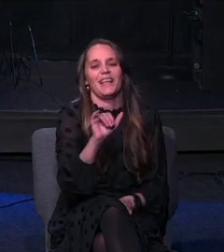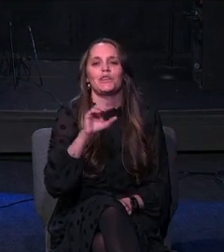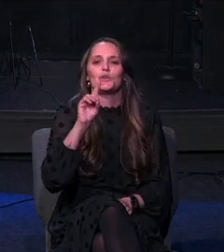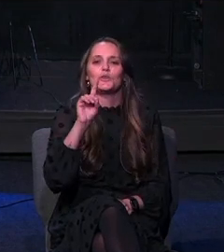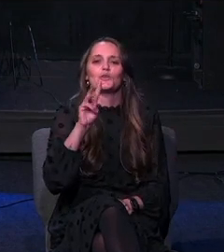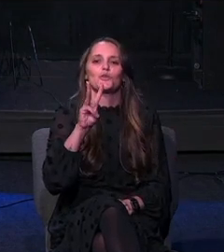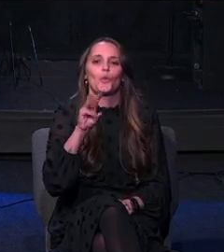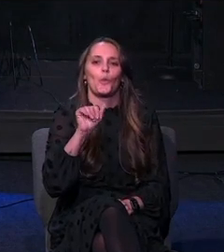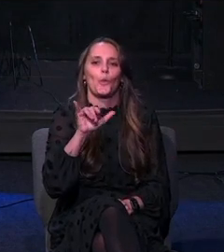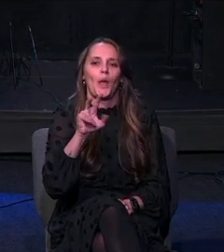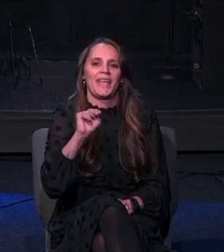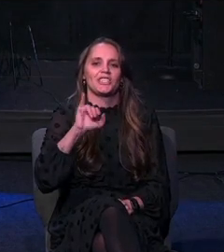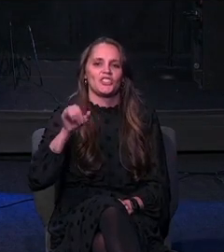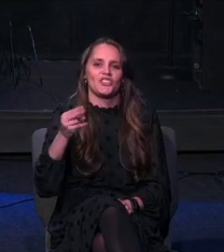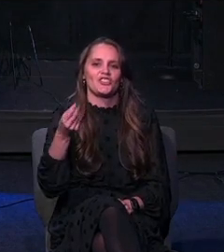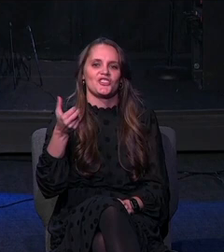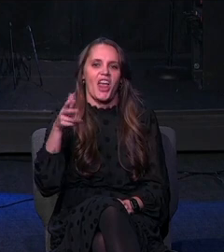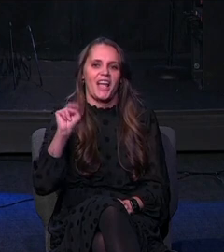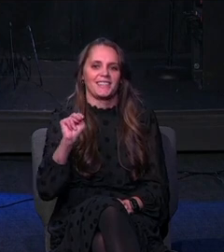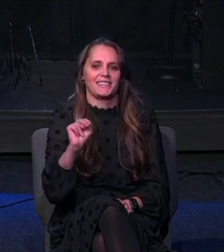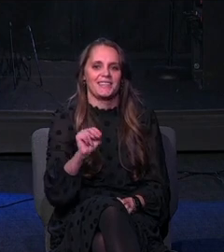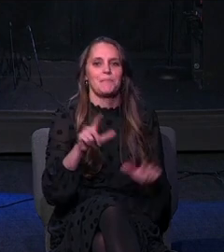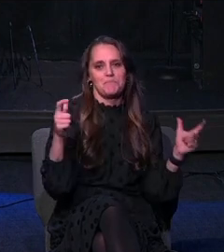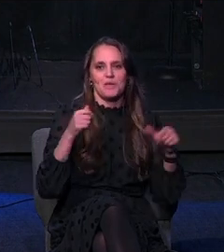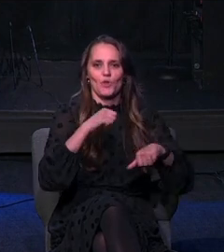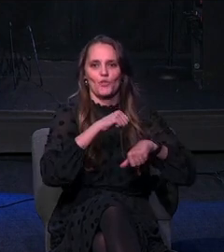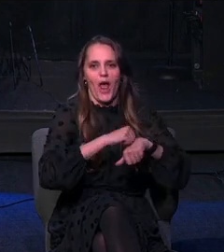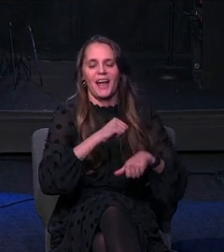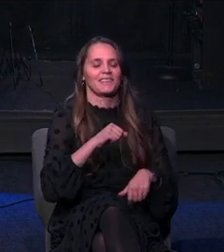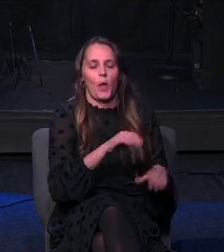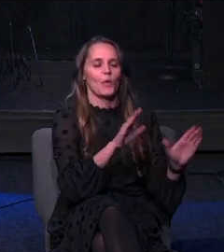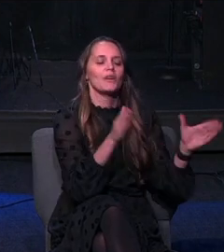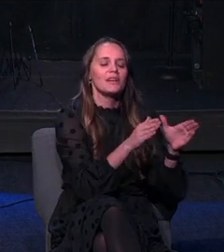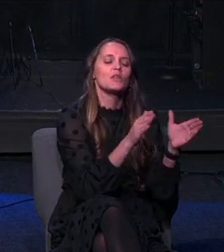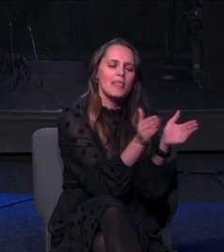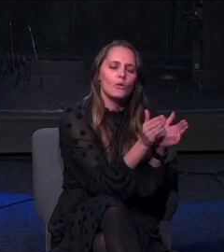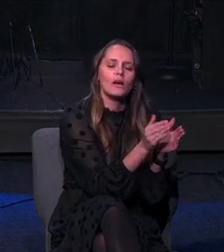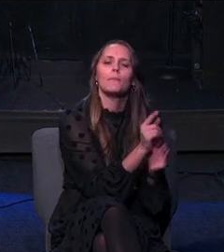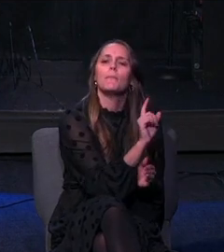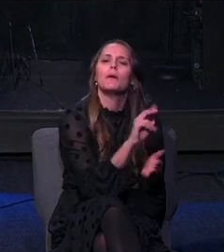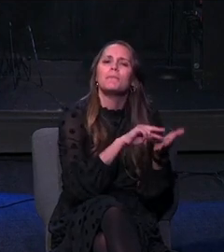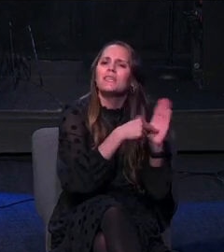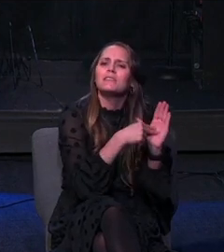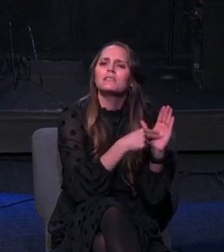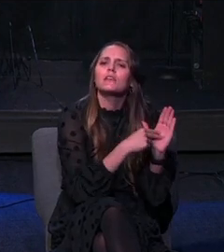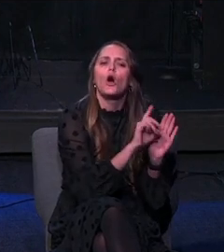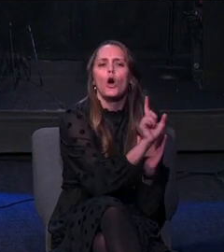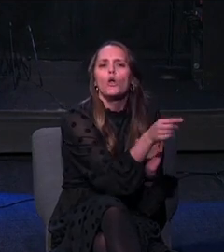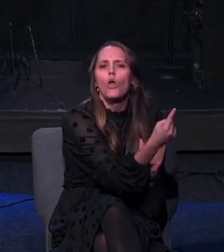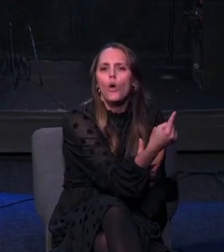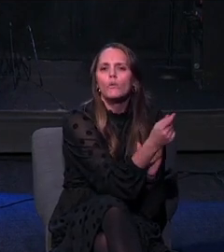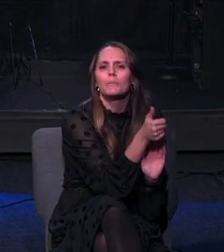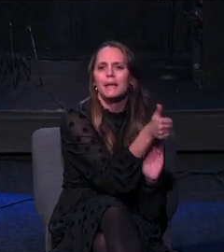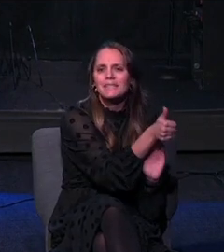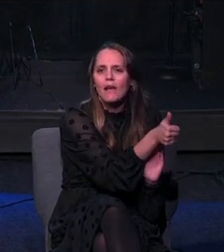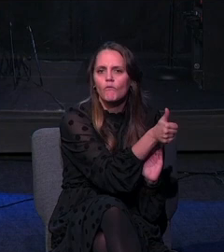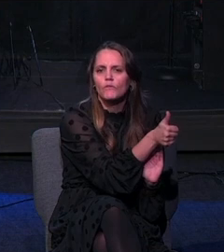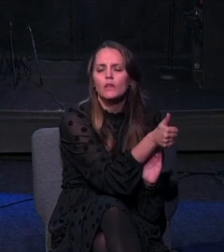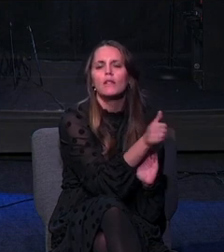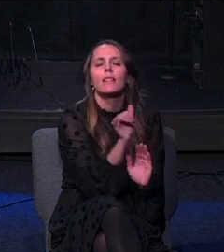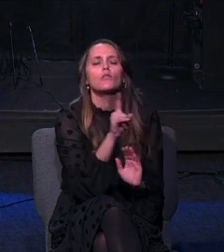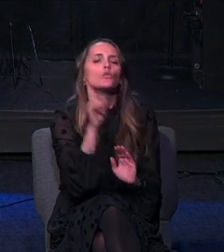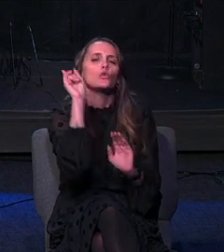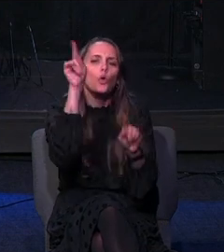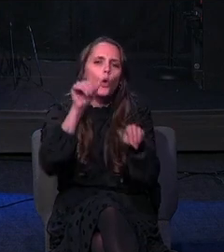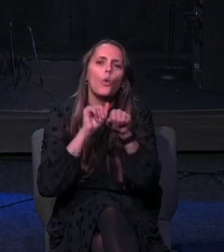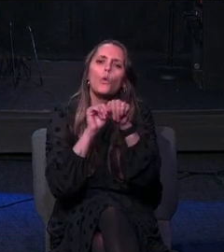Peter. You're little rock, but what it actually means is like a rock by itself. Like if you would walk out into the parking lot or you'd go to the beach or whatever,